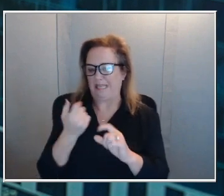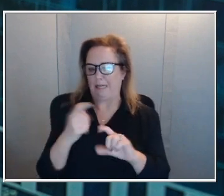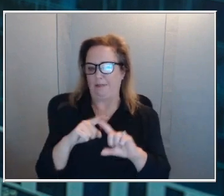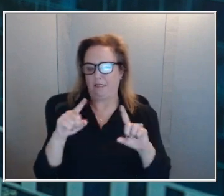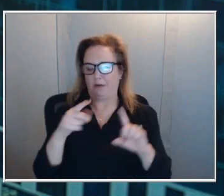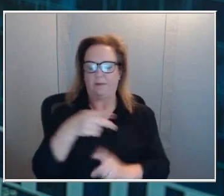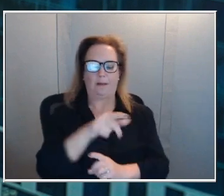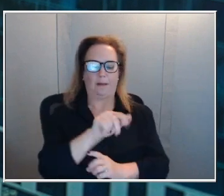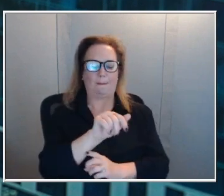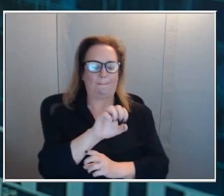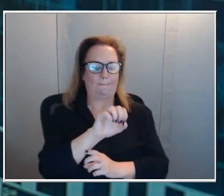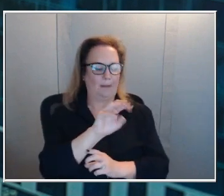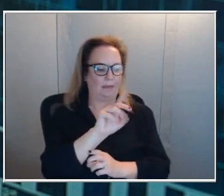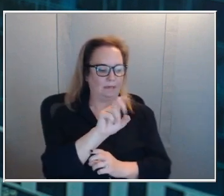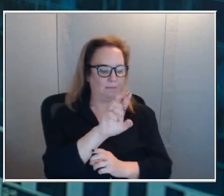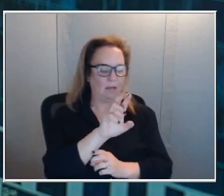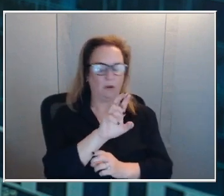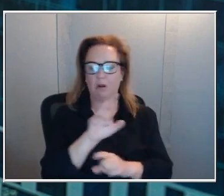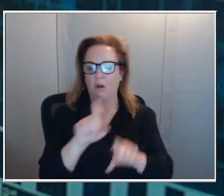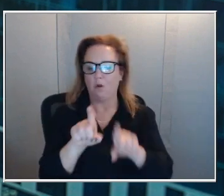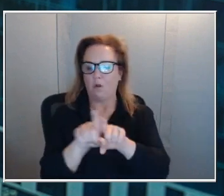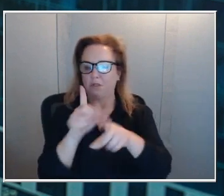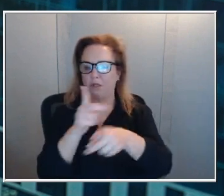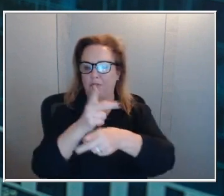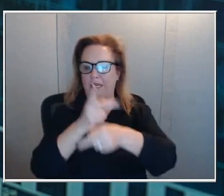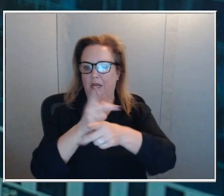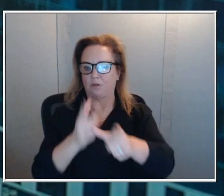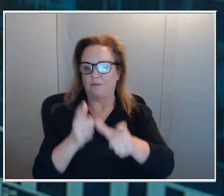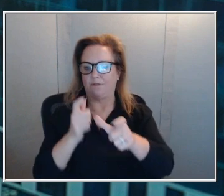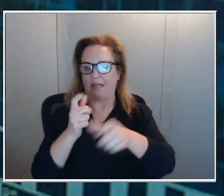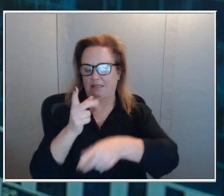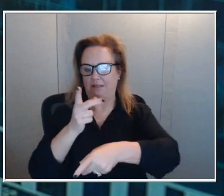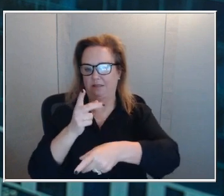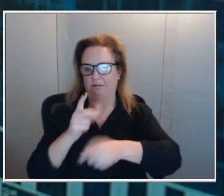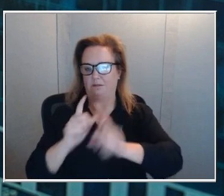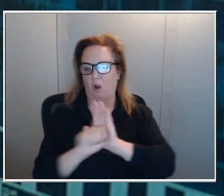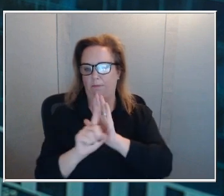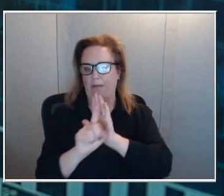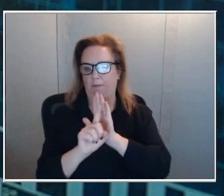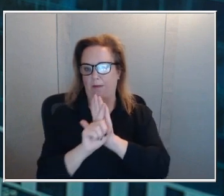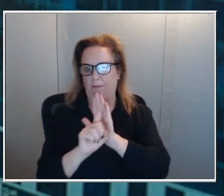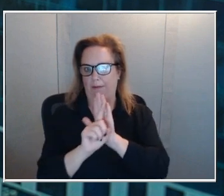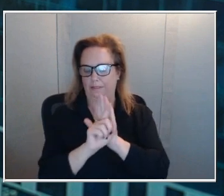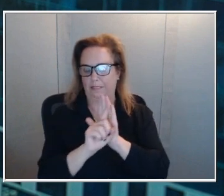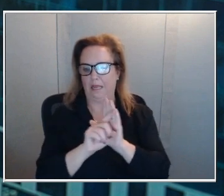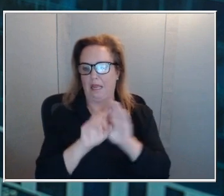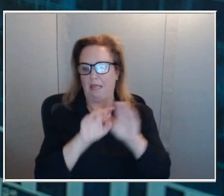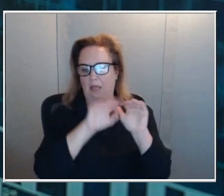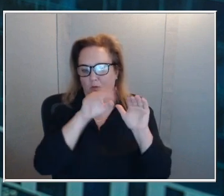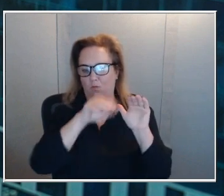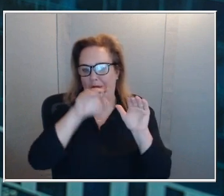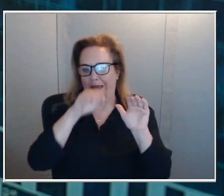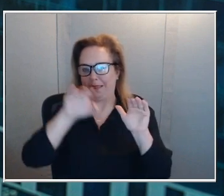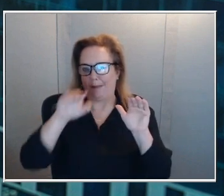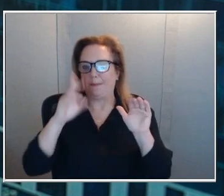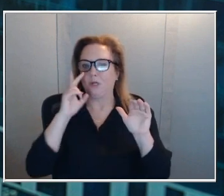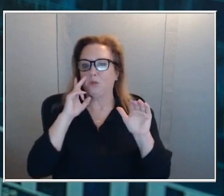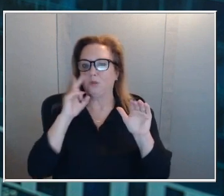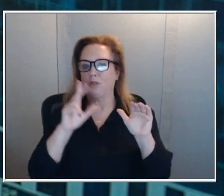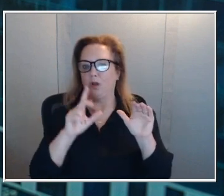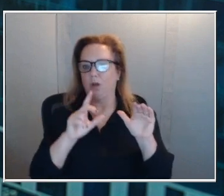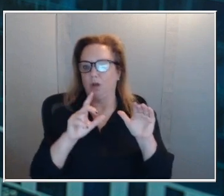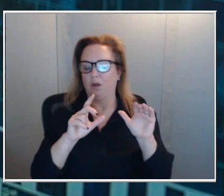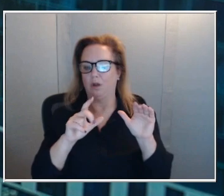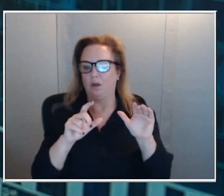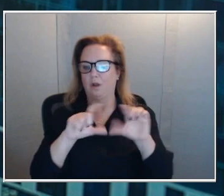pacemaker because it will also take care of those fast heartbeats. So that rhythm that you saw on that